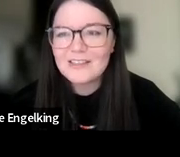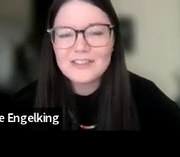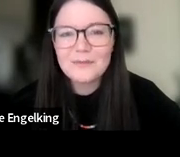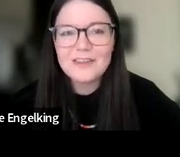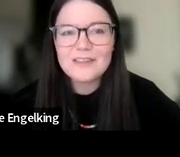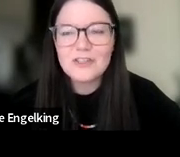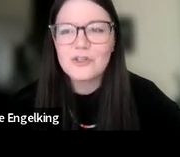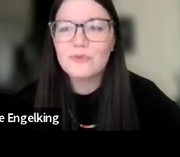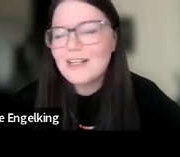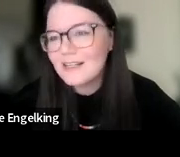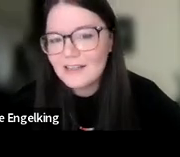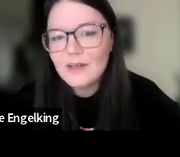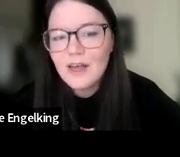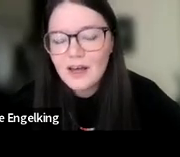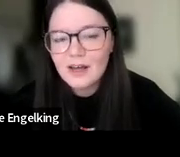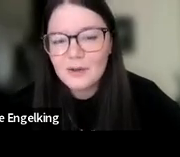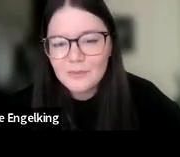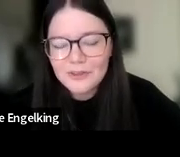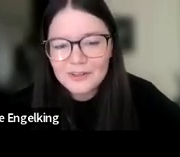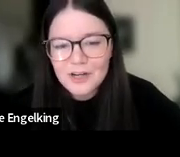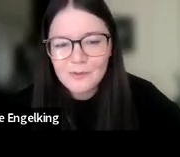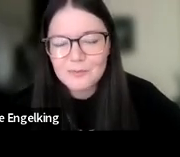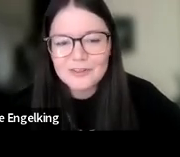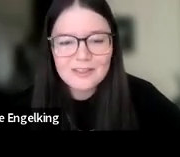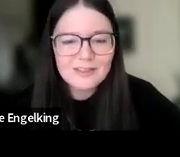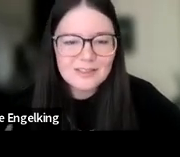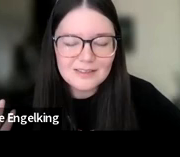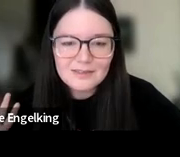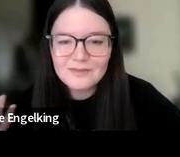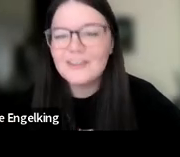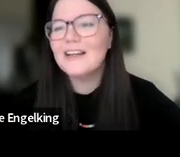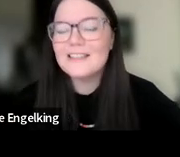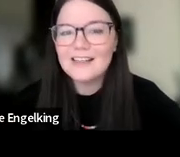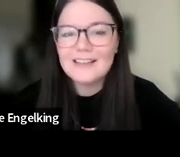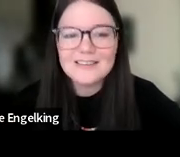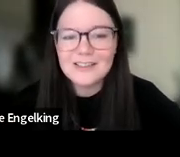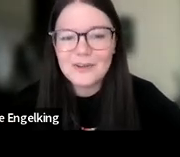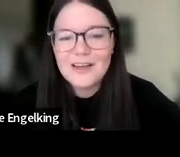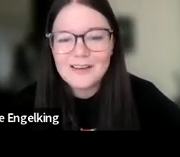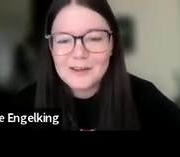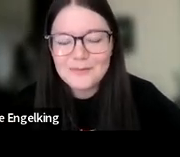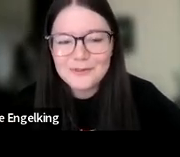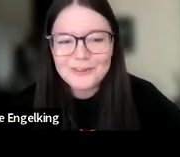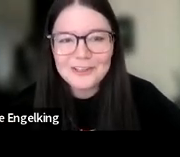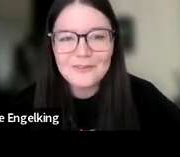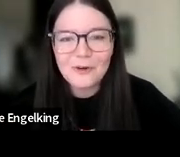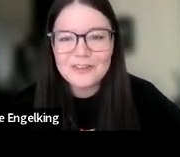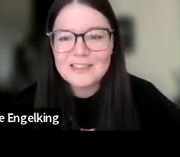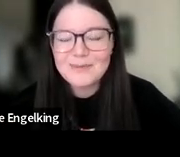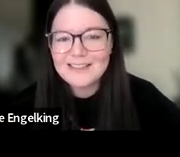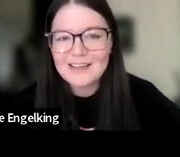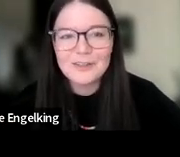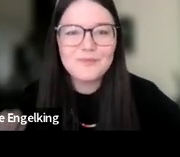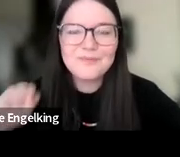focusing in on just something that's such a great need within our tribal communities, it's very exciting. And so we're really looking forward